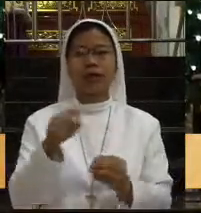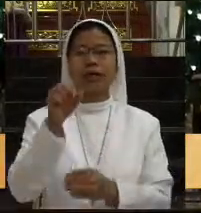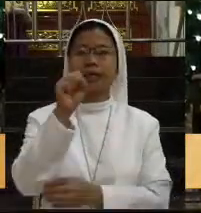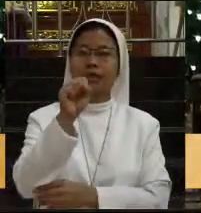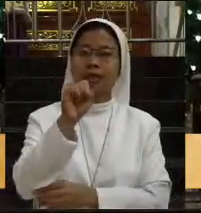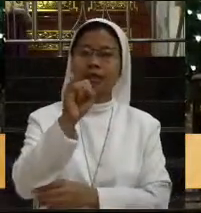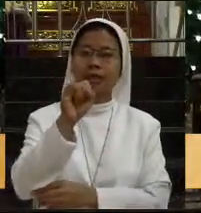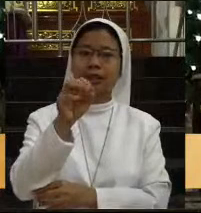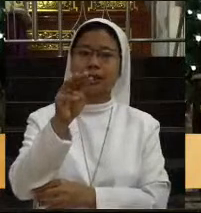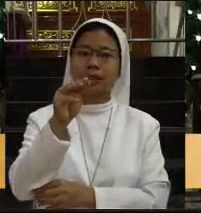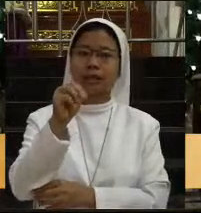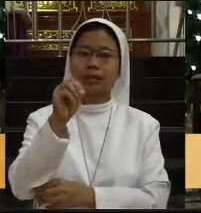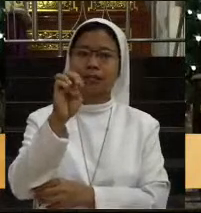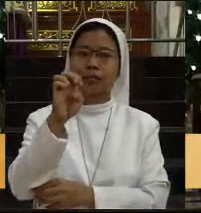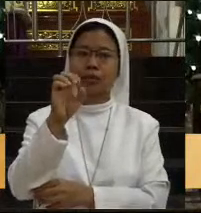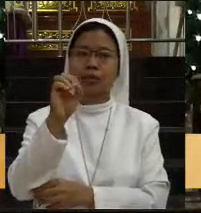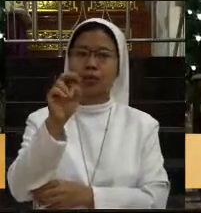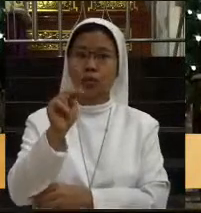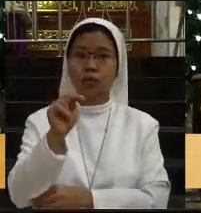who proclaims